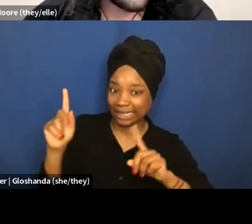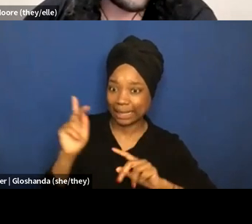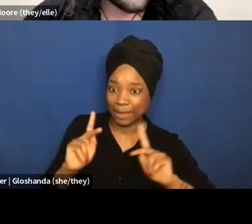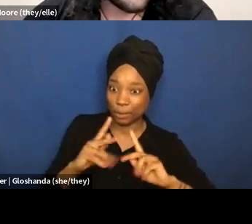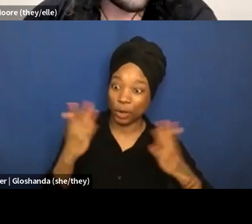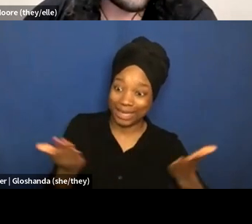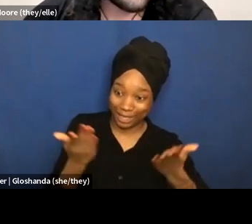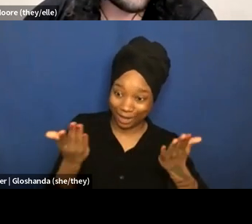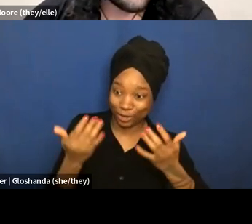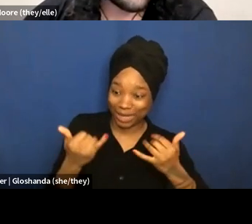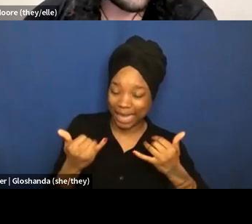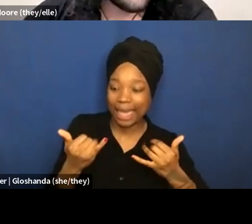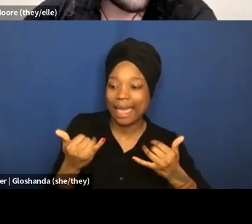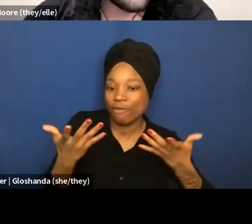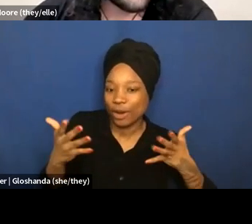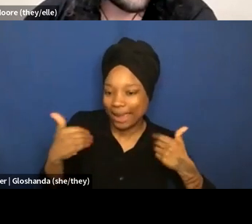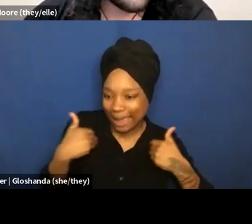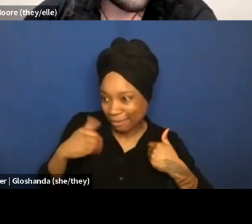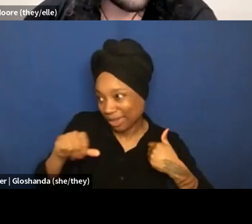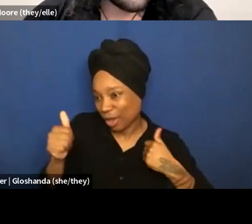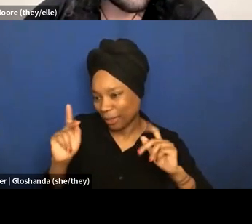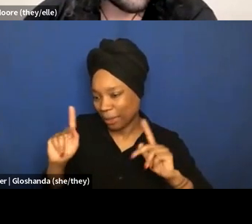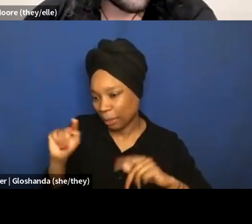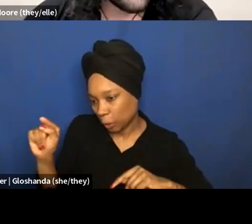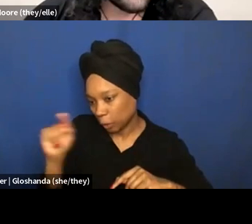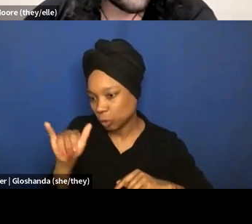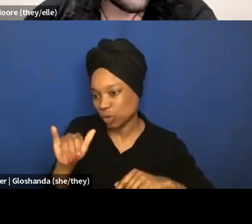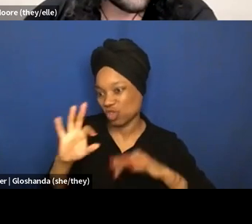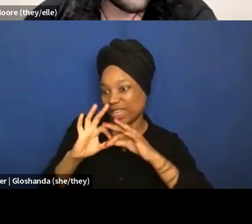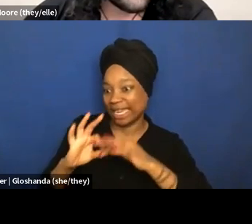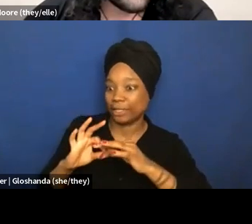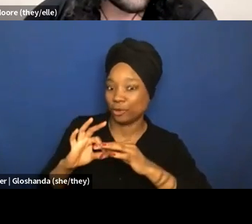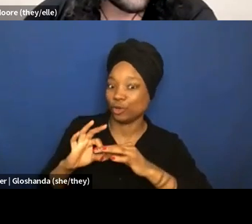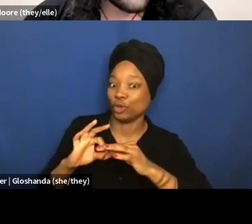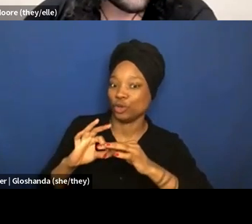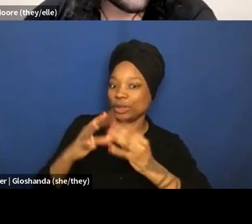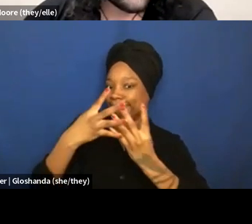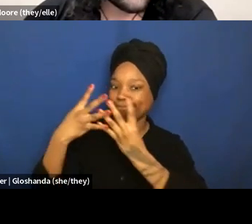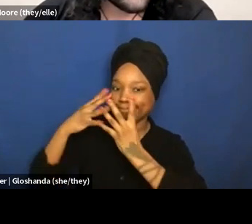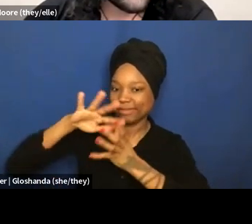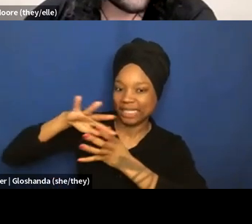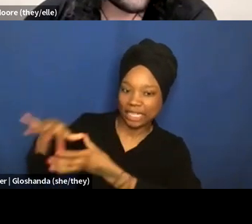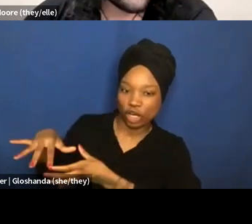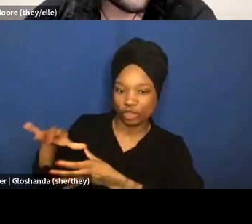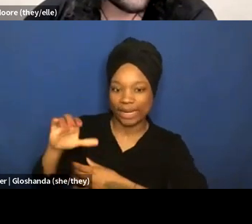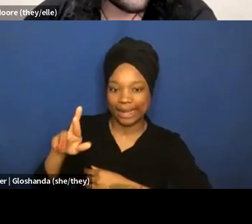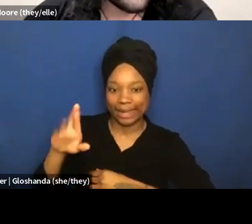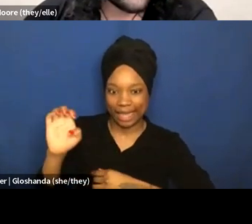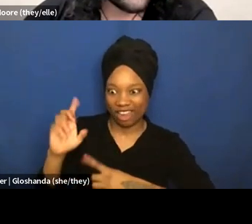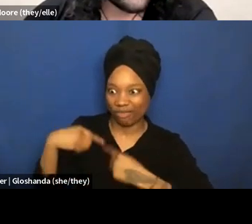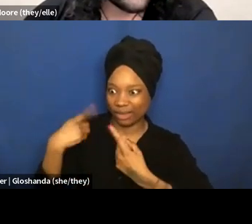others pushed through in decarcerating care over the last few years.